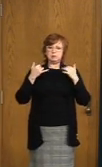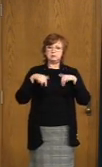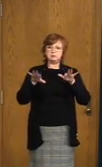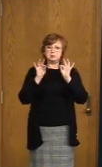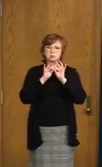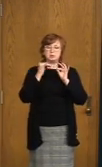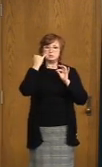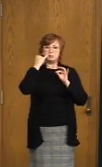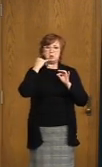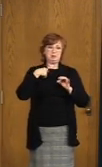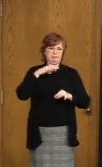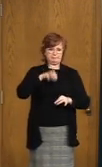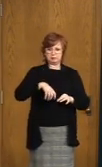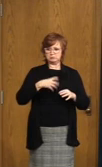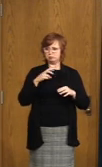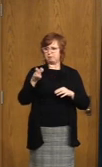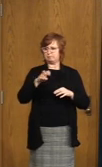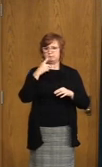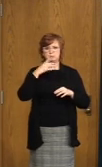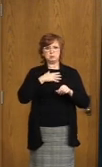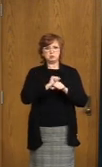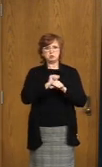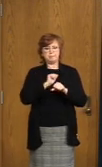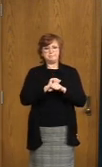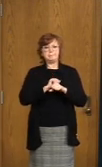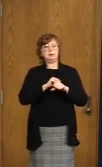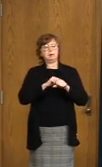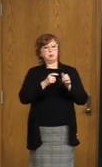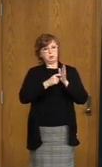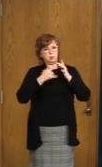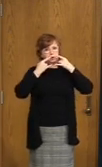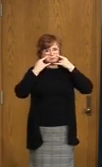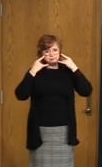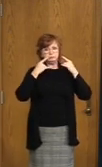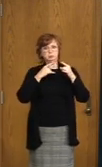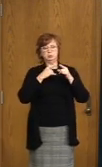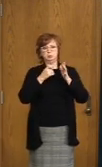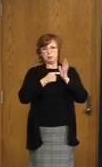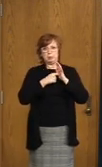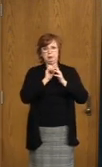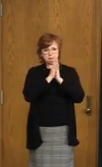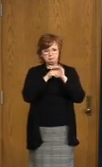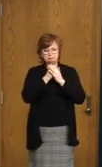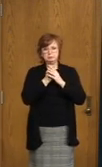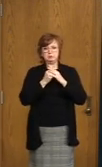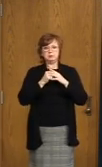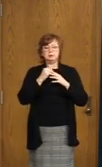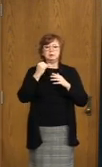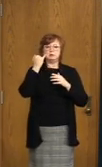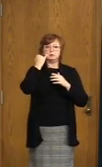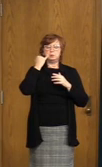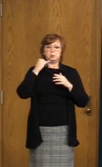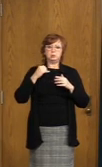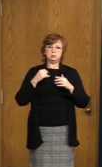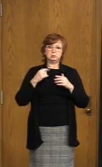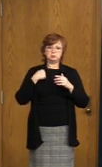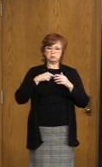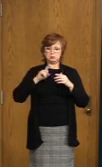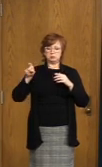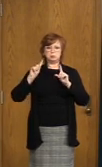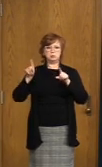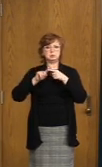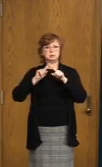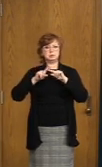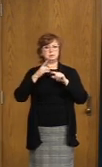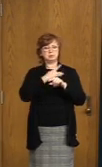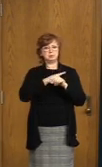hygiene, physical distancing. And if you become unwell anywhere in the province or anywhere while traveling, you have to isolate, get tested, and seek public health